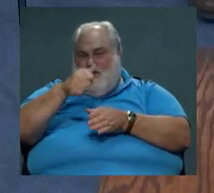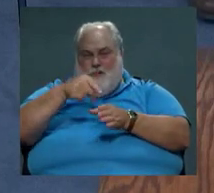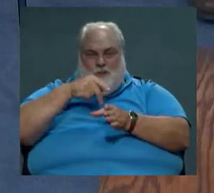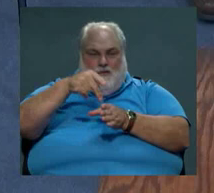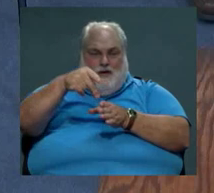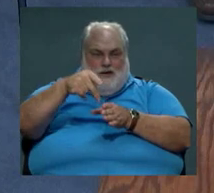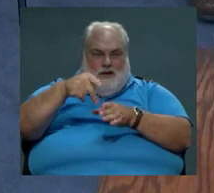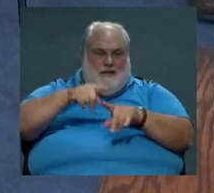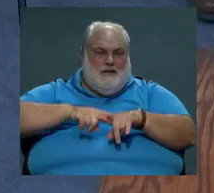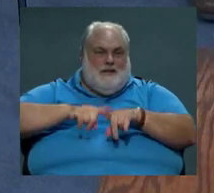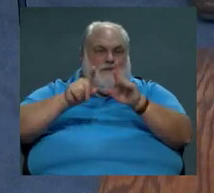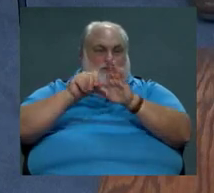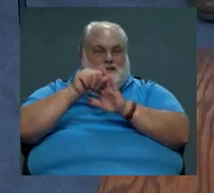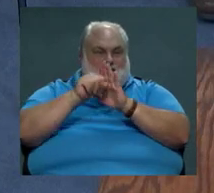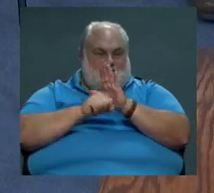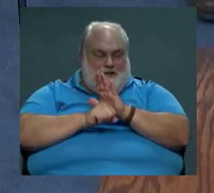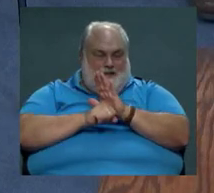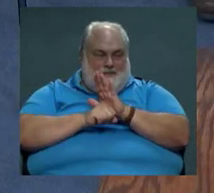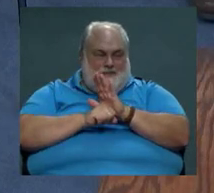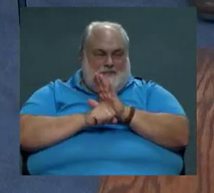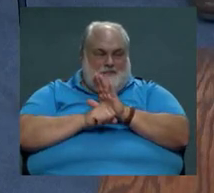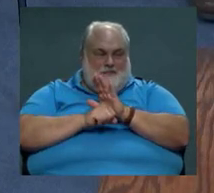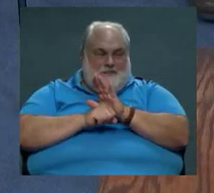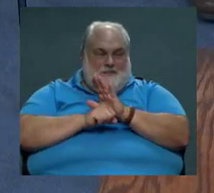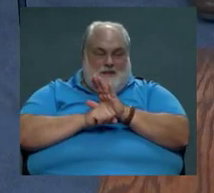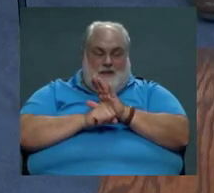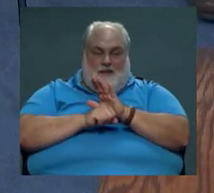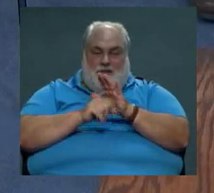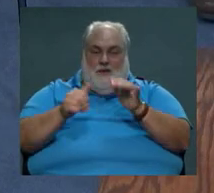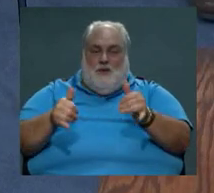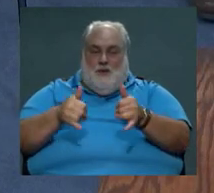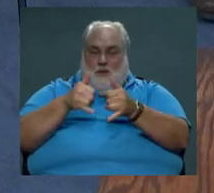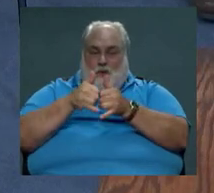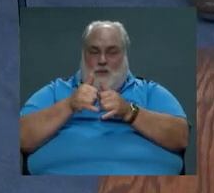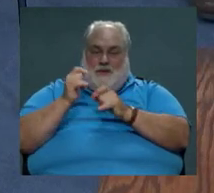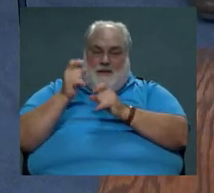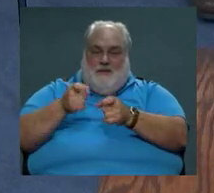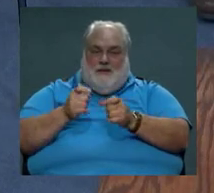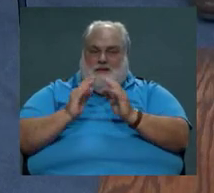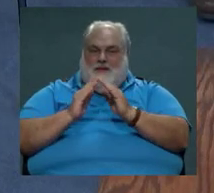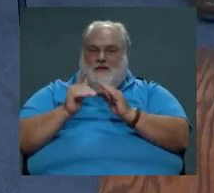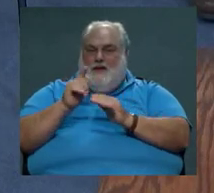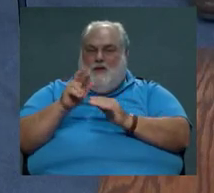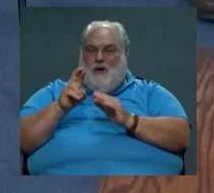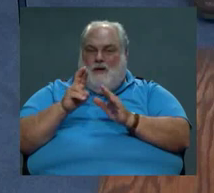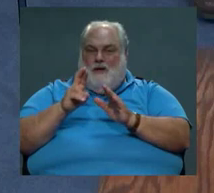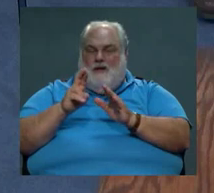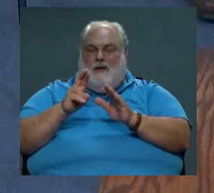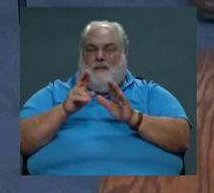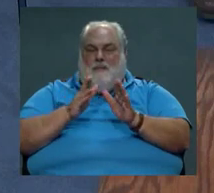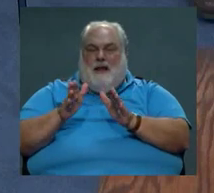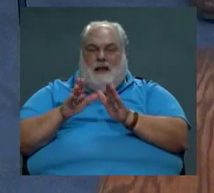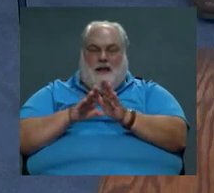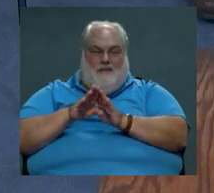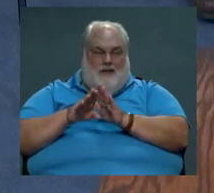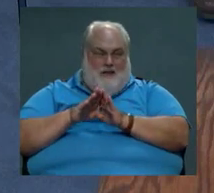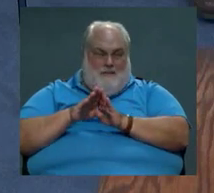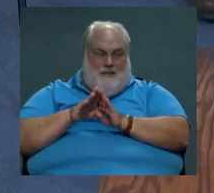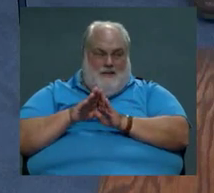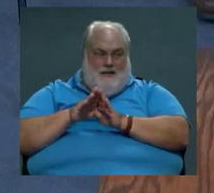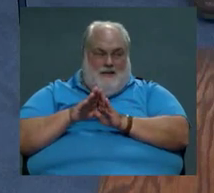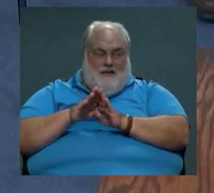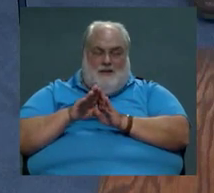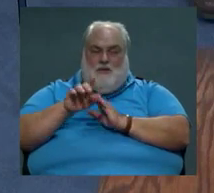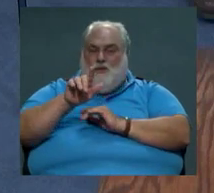professionals in a different state. One of those awards was issued to the City of Little Rock Department of Planning and Development. It is